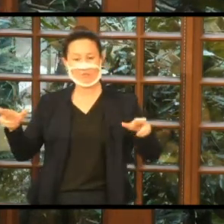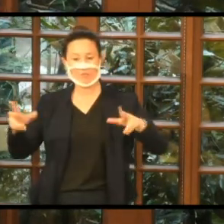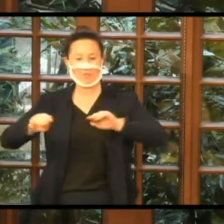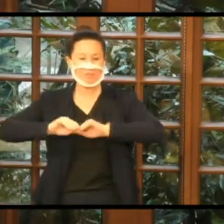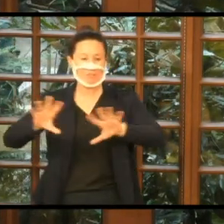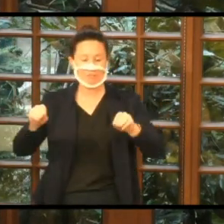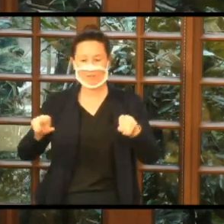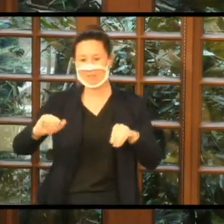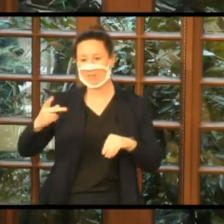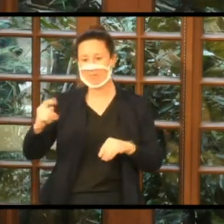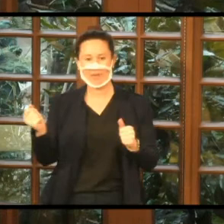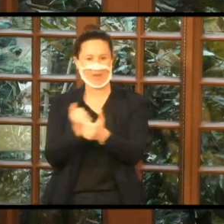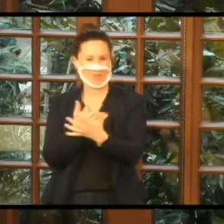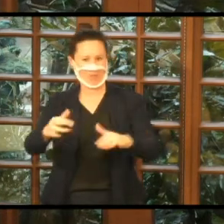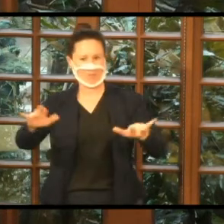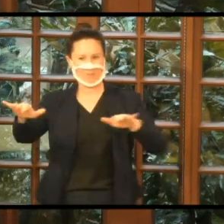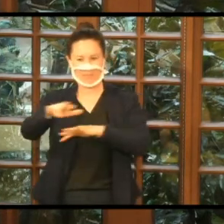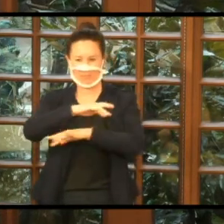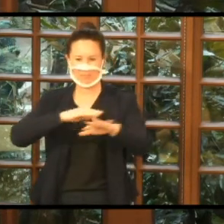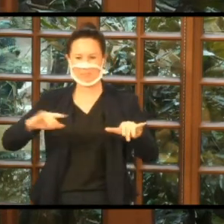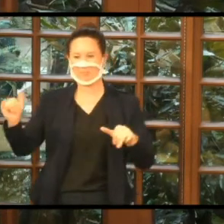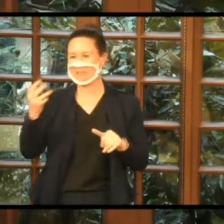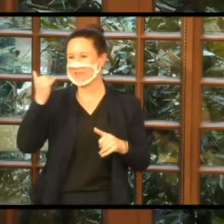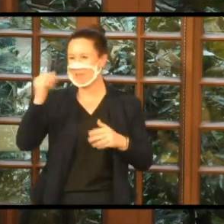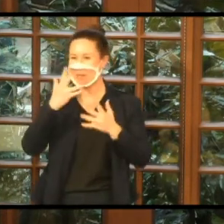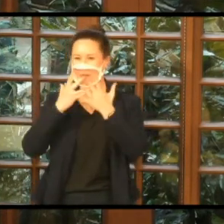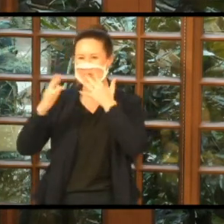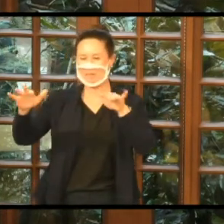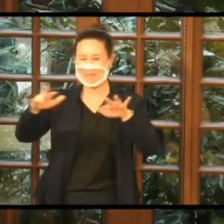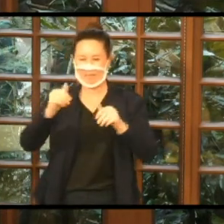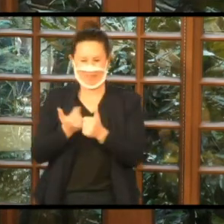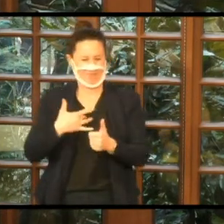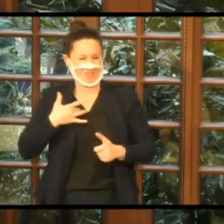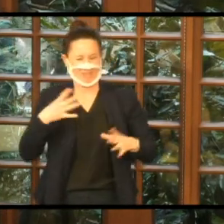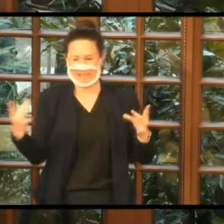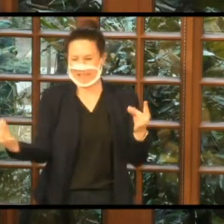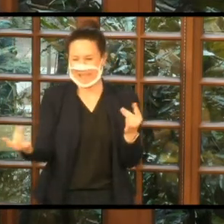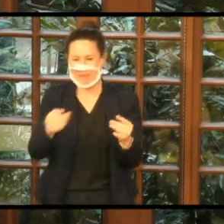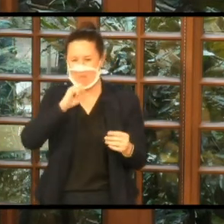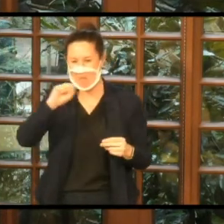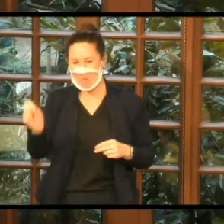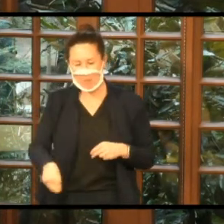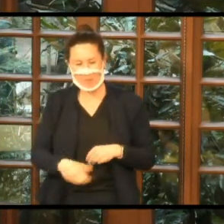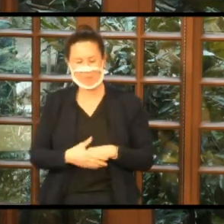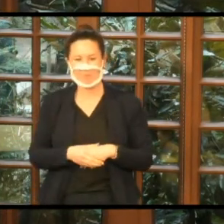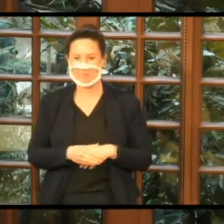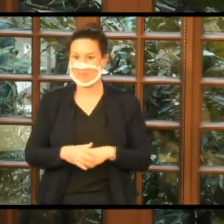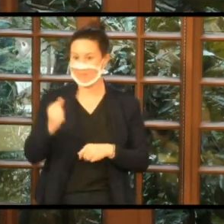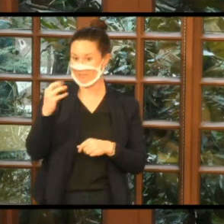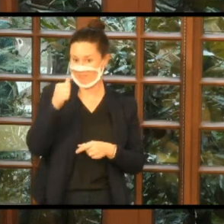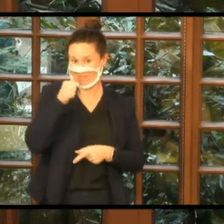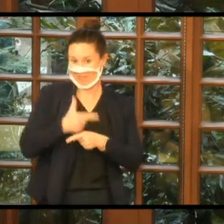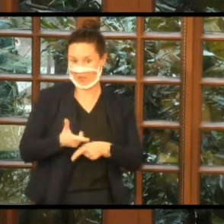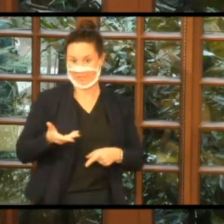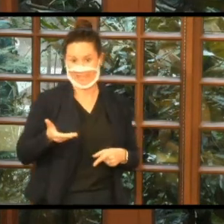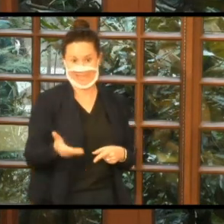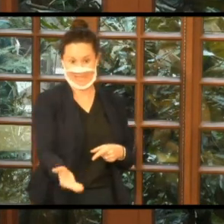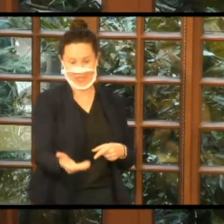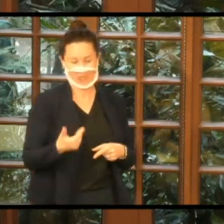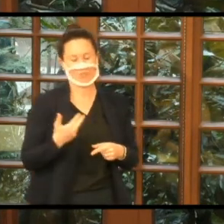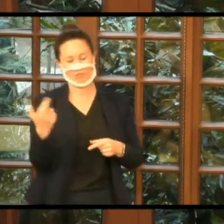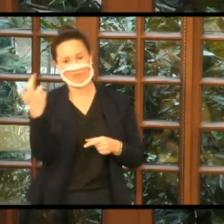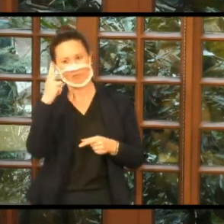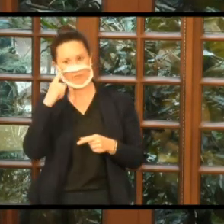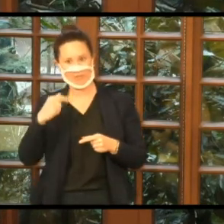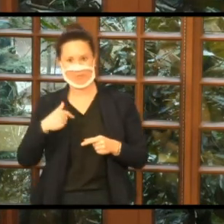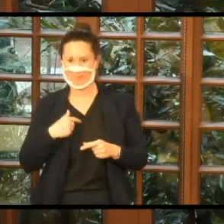apartment, everything cast the color of drawn butter, everything sticky and past its prime. If my sister was waiting for me there, then all the more reason to